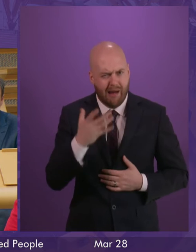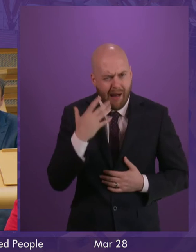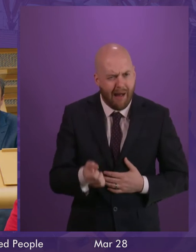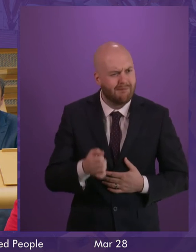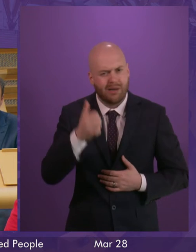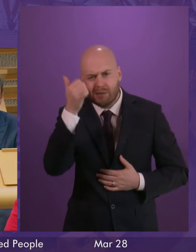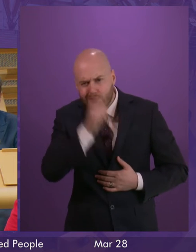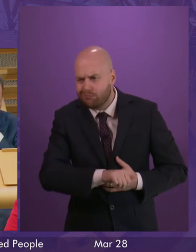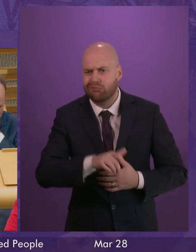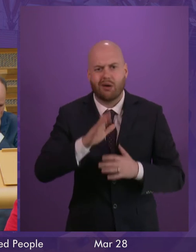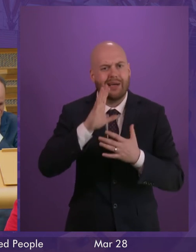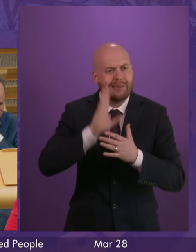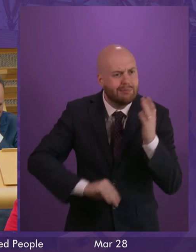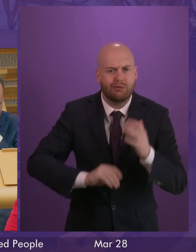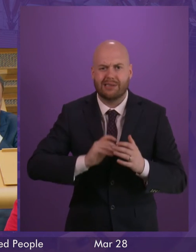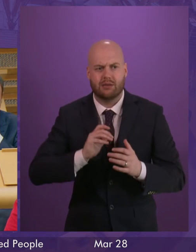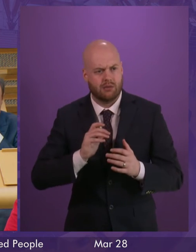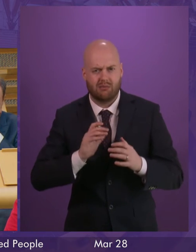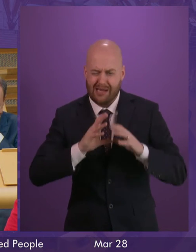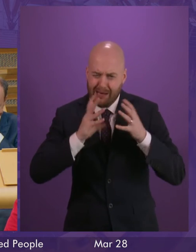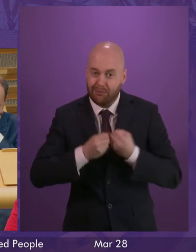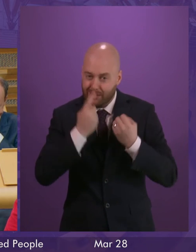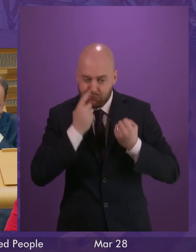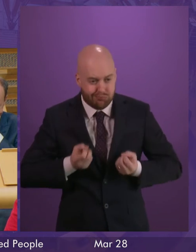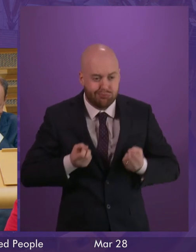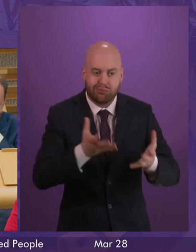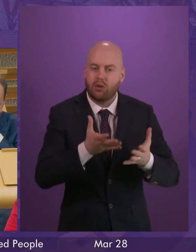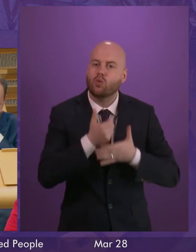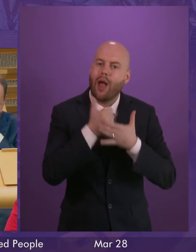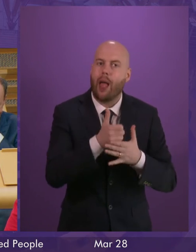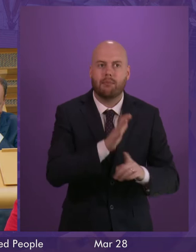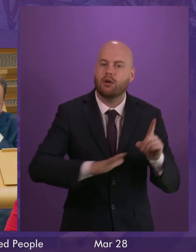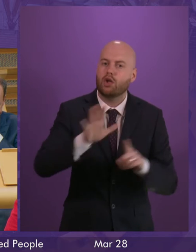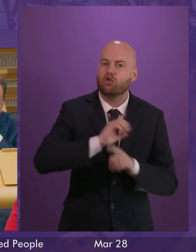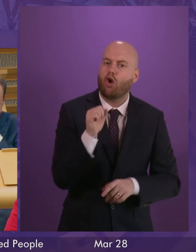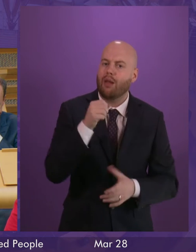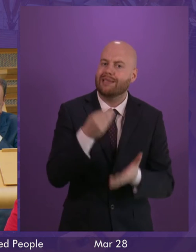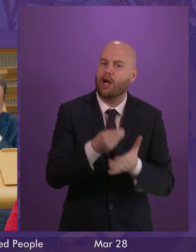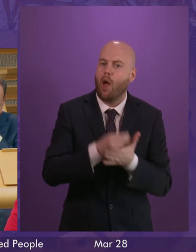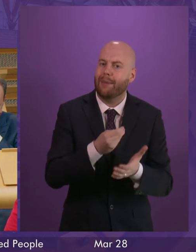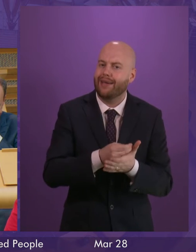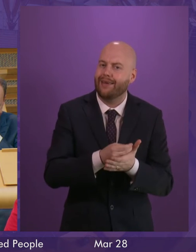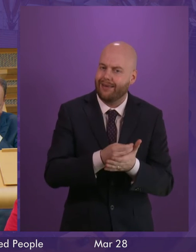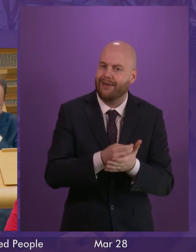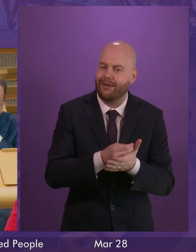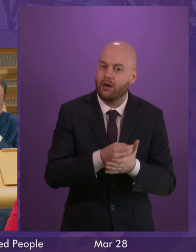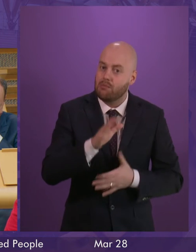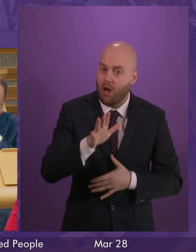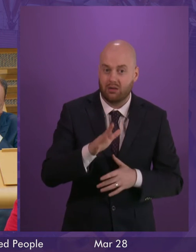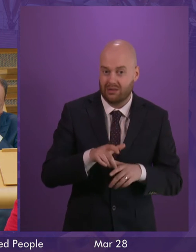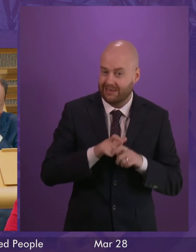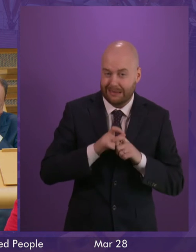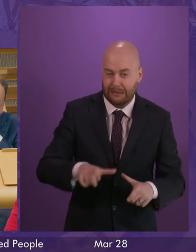helping companies to grow and strengthen Scotland's economic performance. However, there are still many barriers.